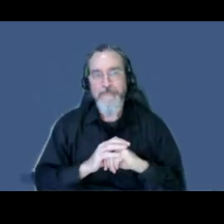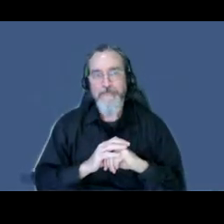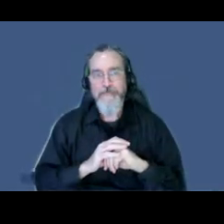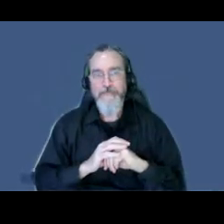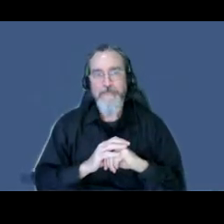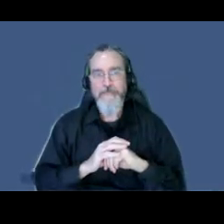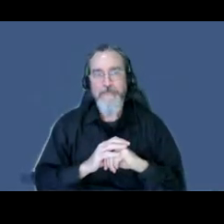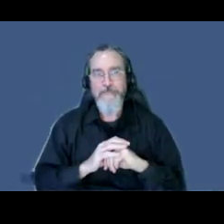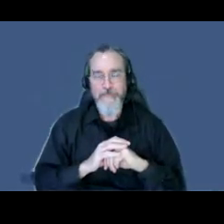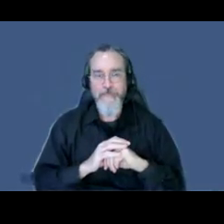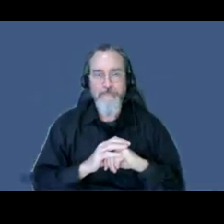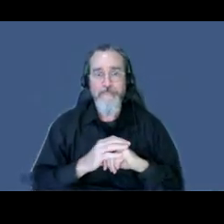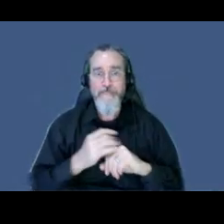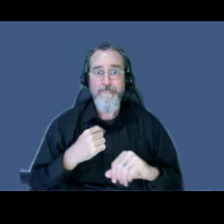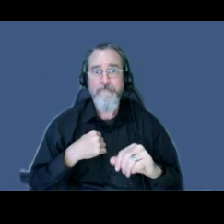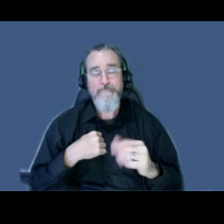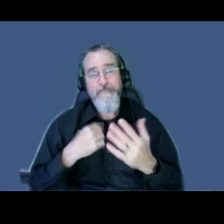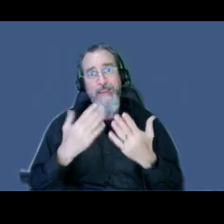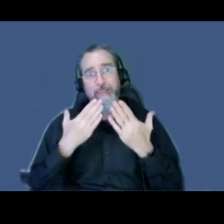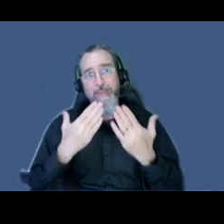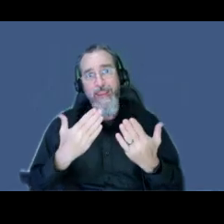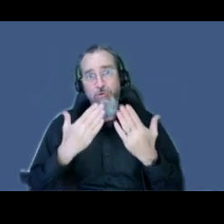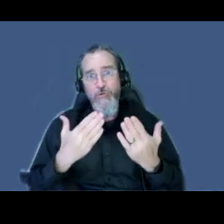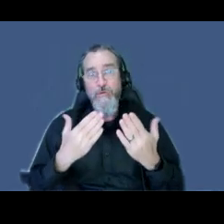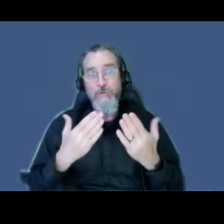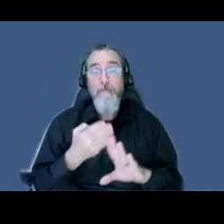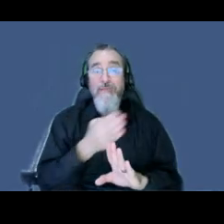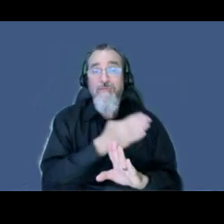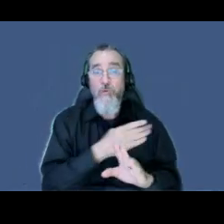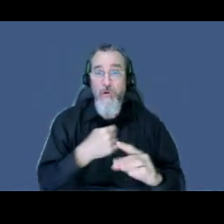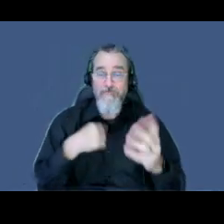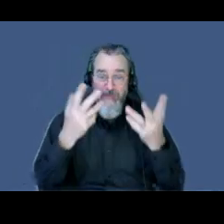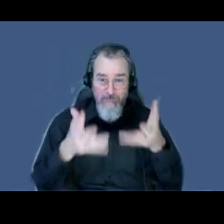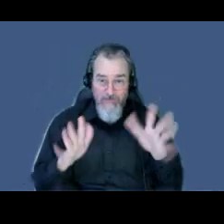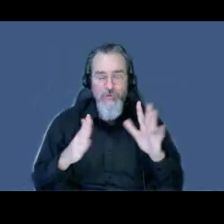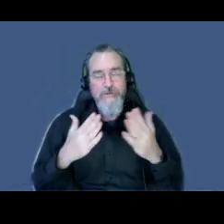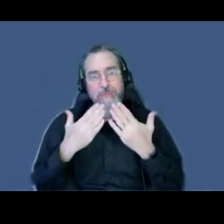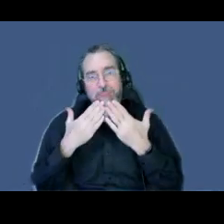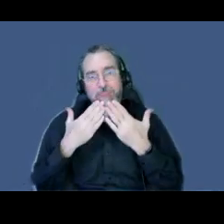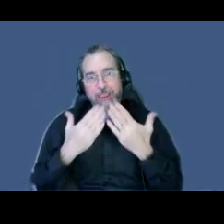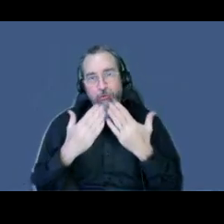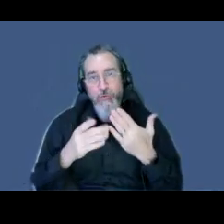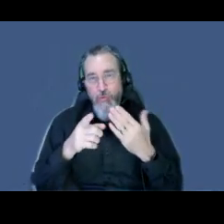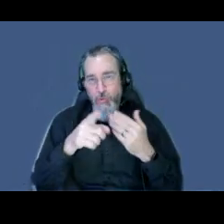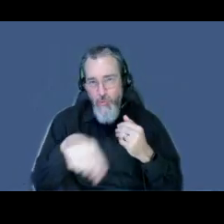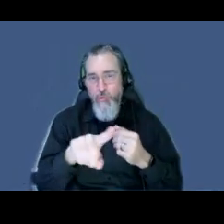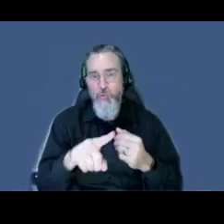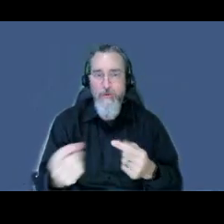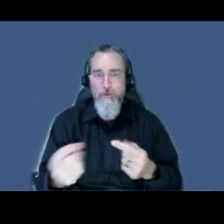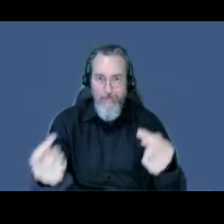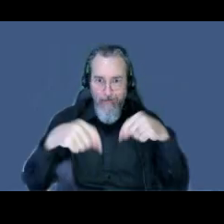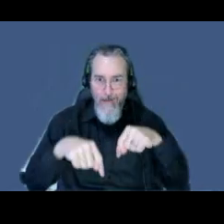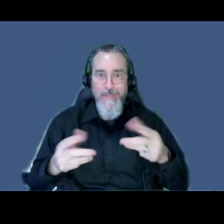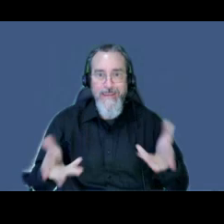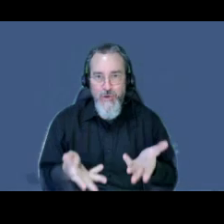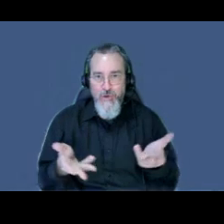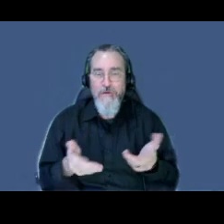I'd just like to thank you before I sign off for being here this week, for your commitment to developing and